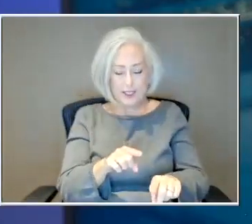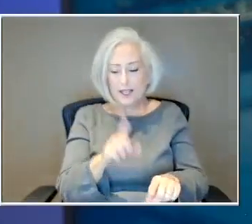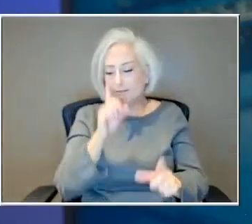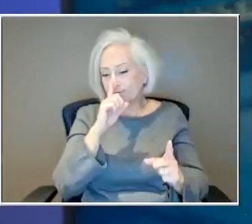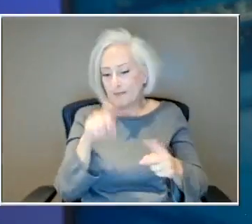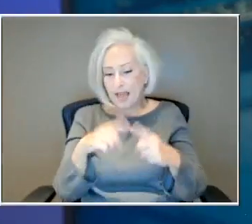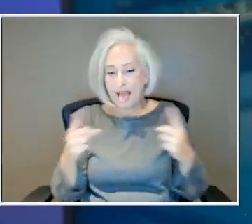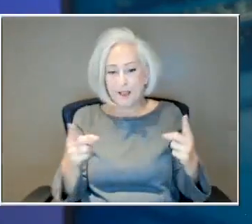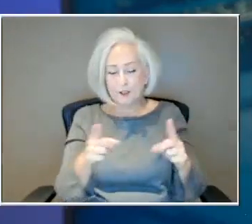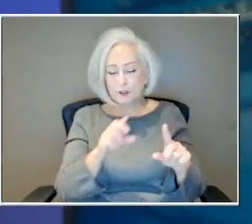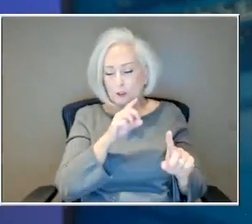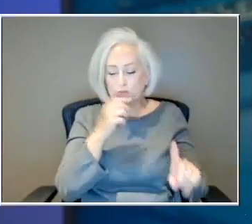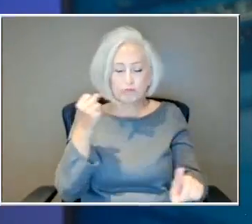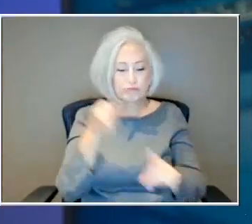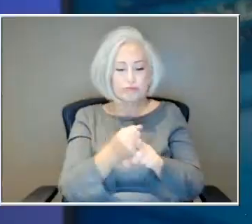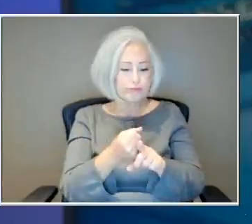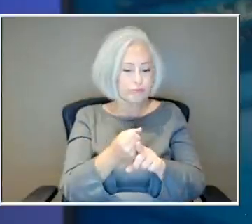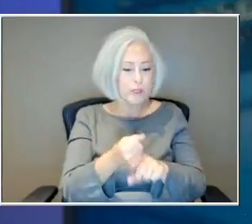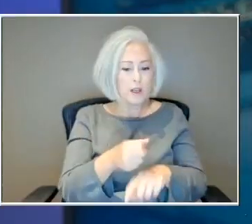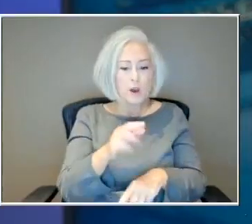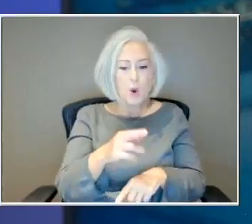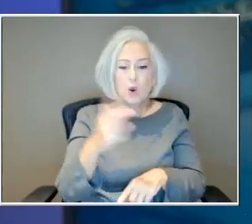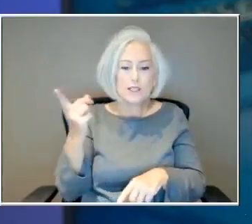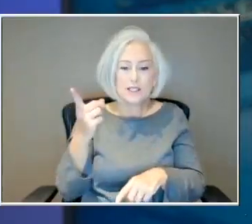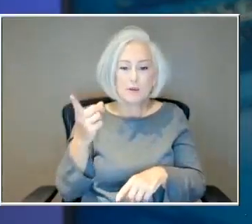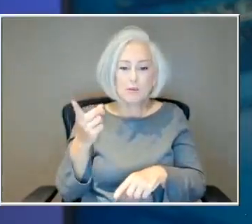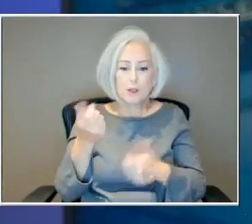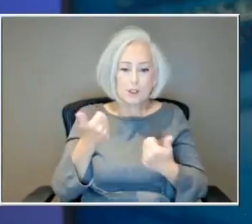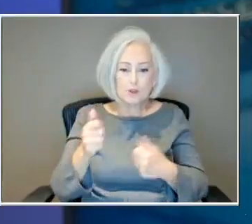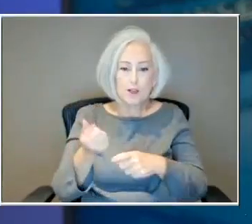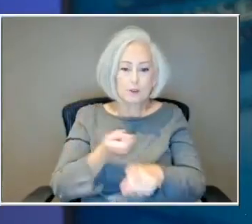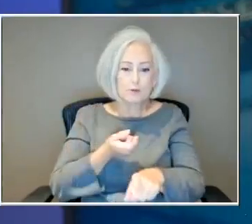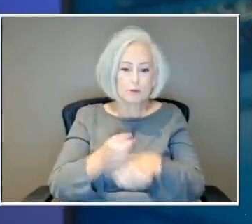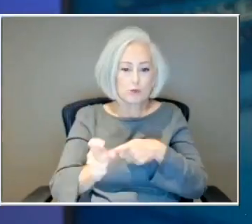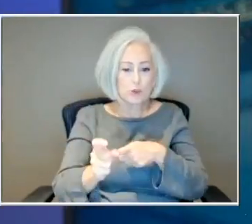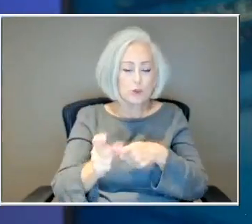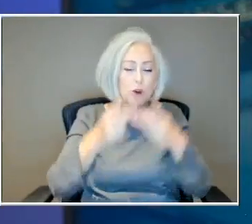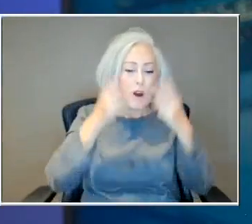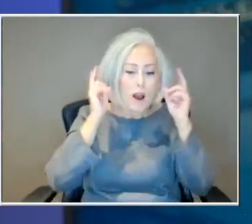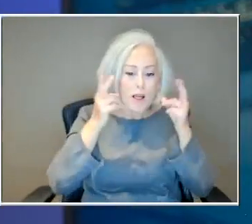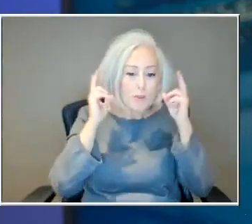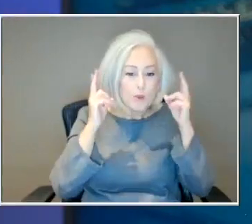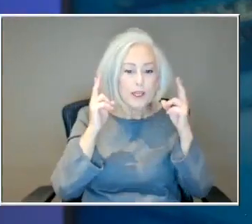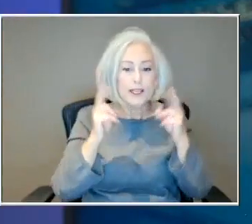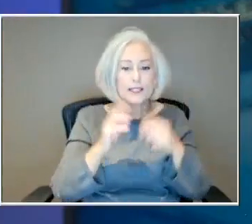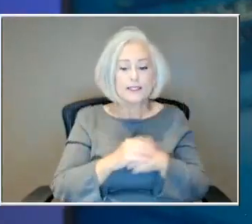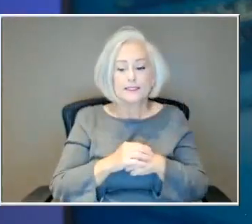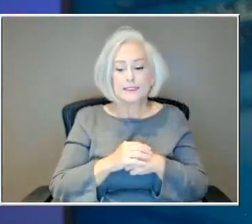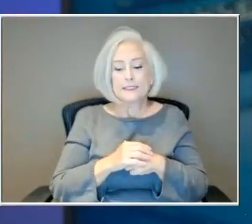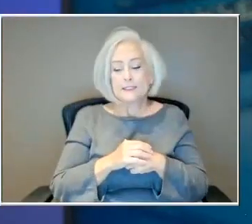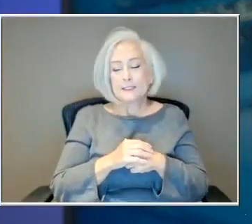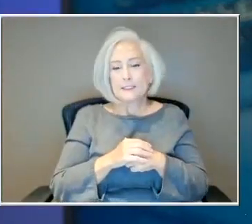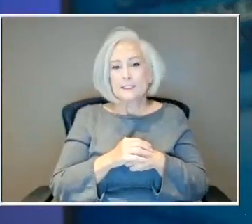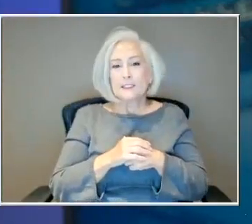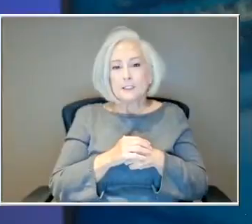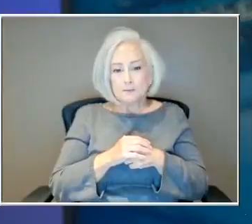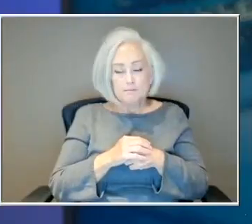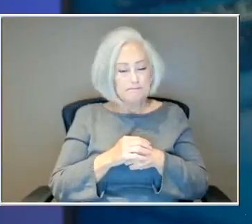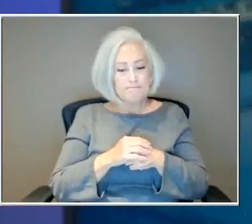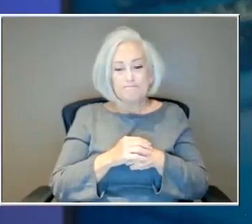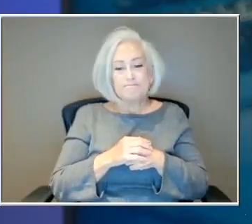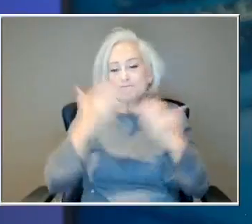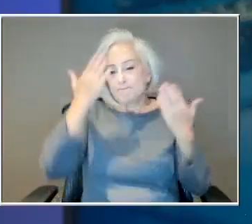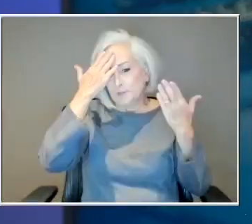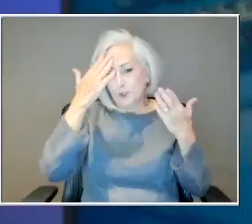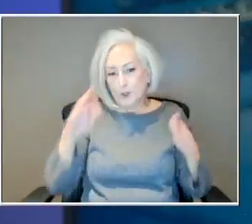it is somebody who was trying to ruin somebody else's Halloween and is doing something to it, you never know. It's like a Monday